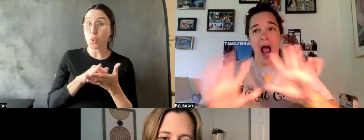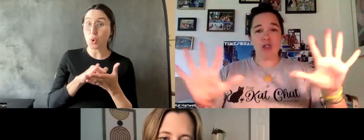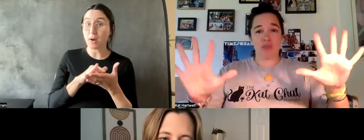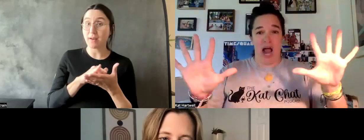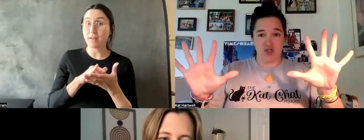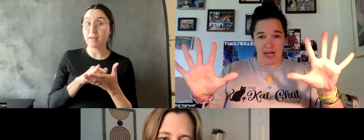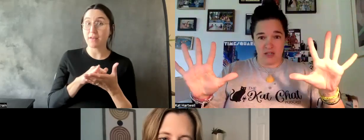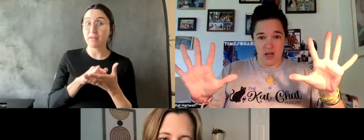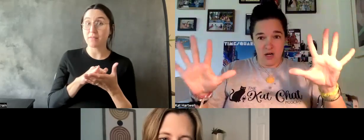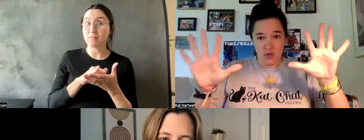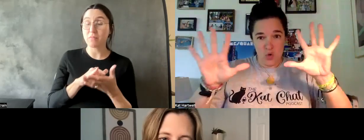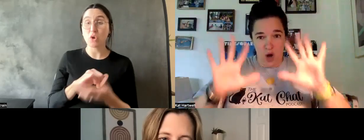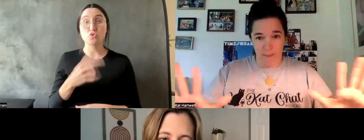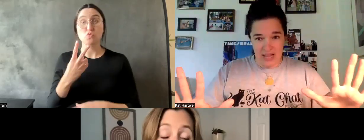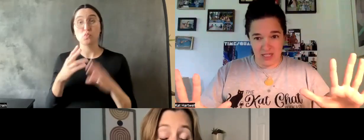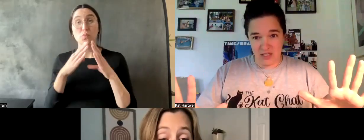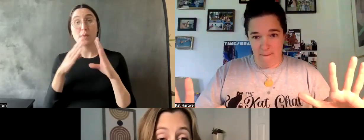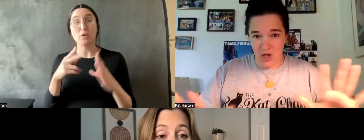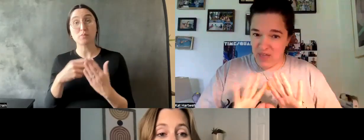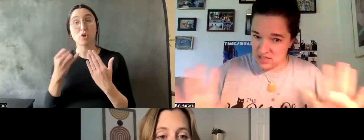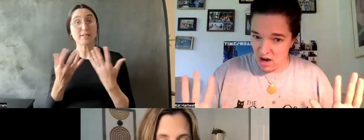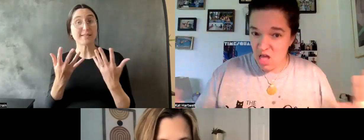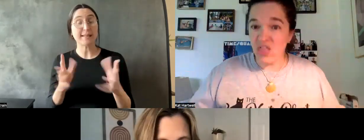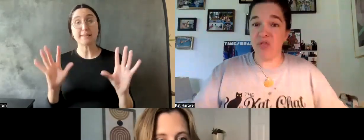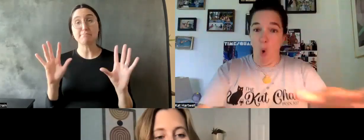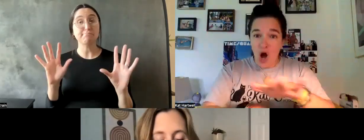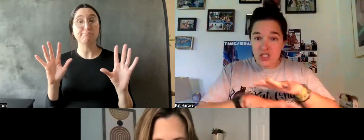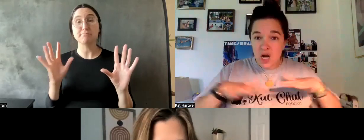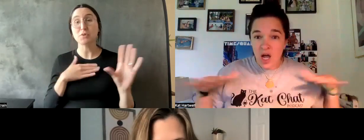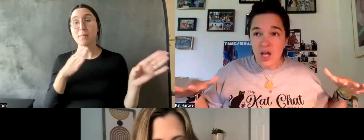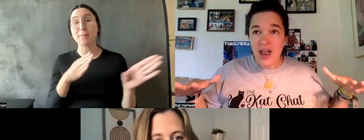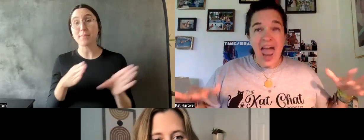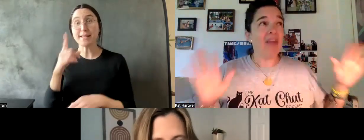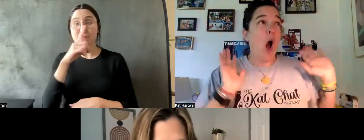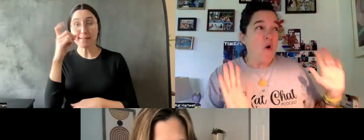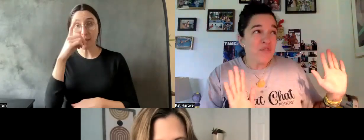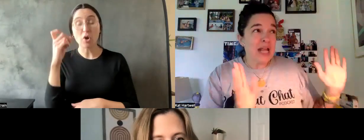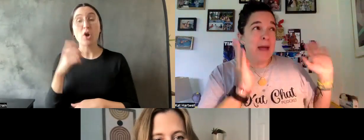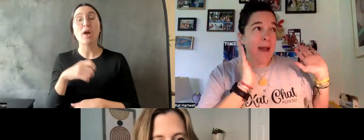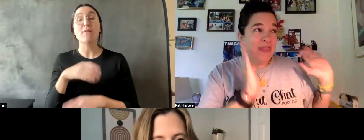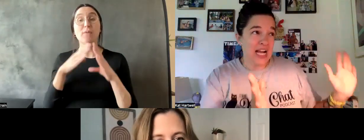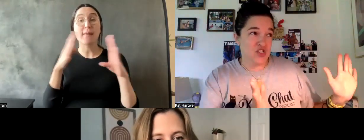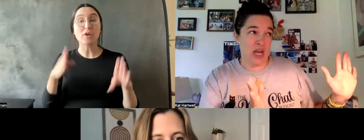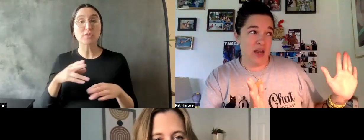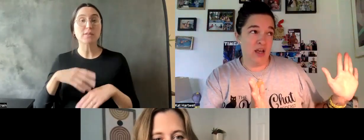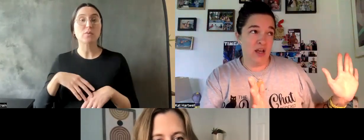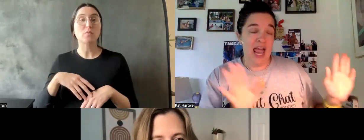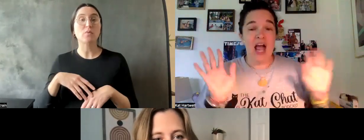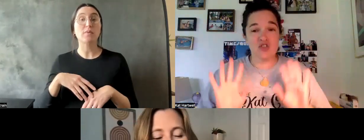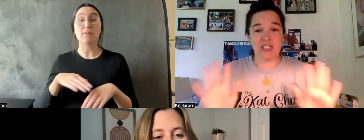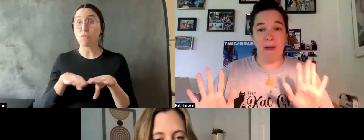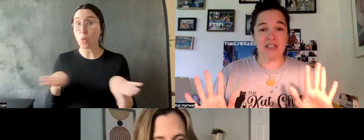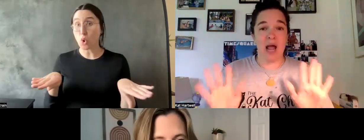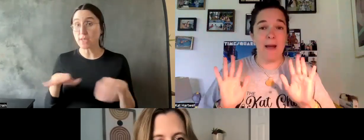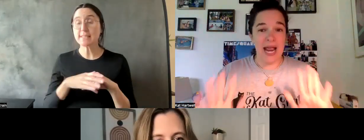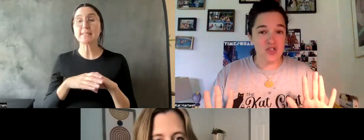two house project to complete that the floor and hopefully maybe the kitchen.